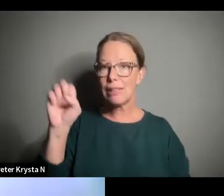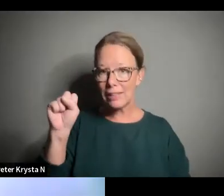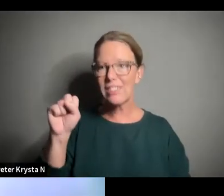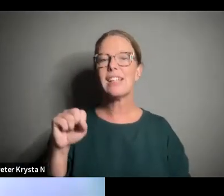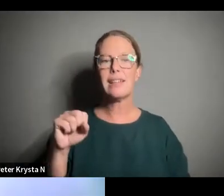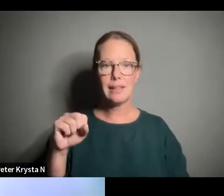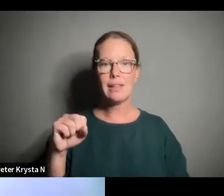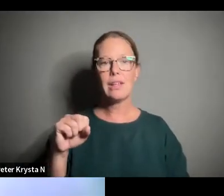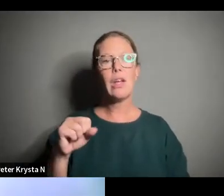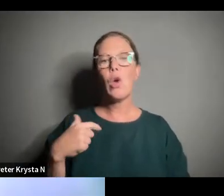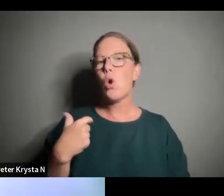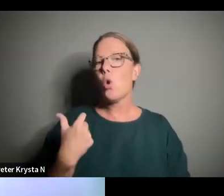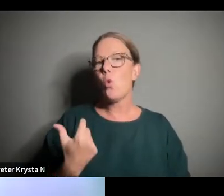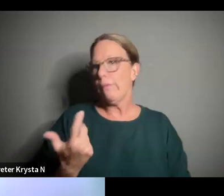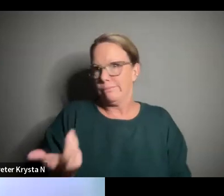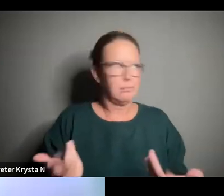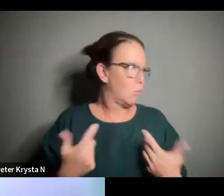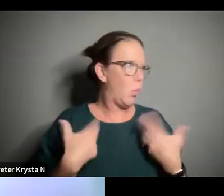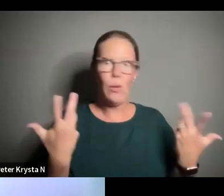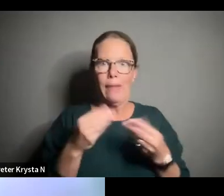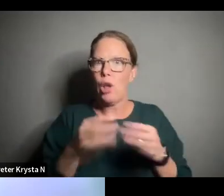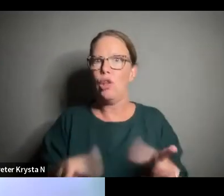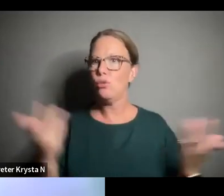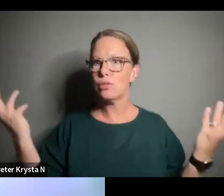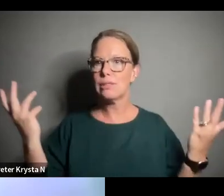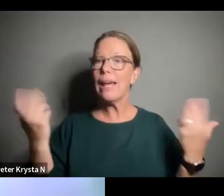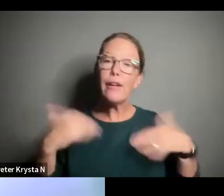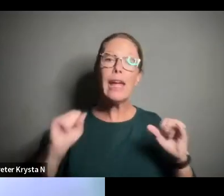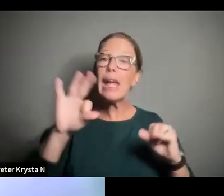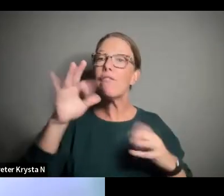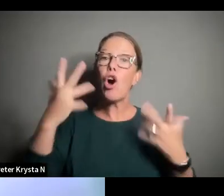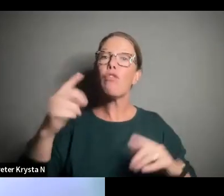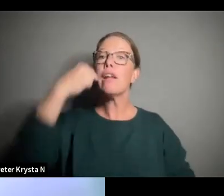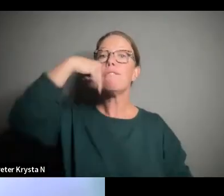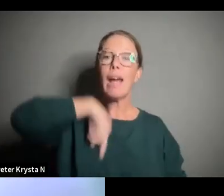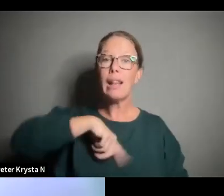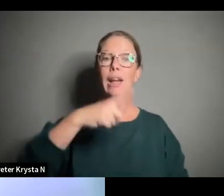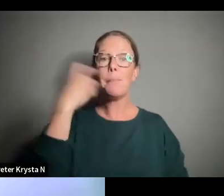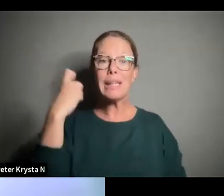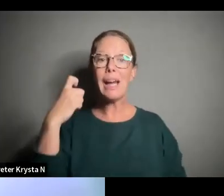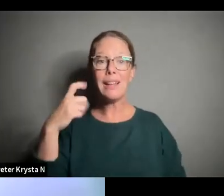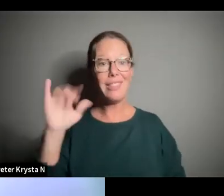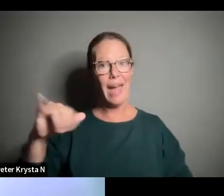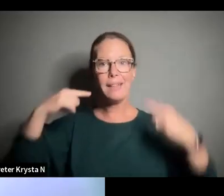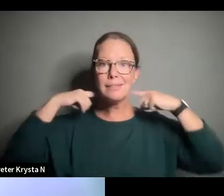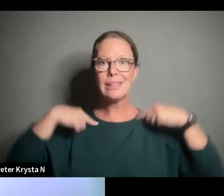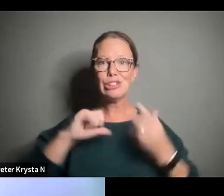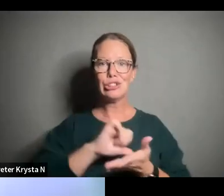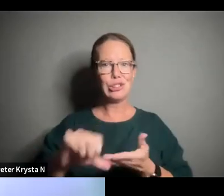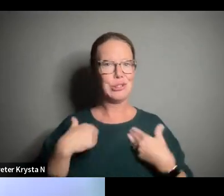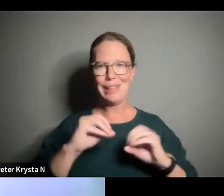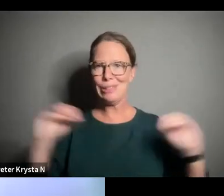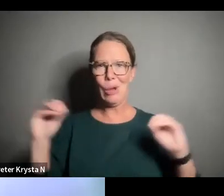this, what do I have to lose? If you're already on a ventilator, doing laparoscopic surgery really has almost no